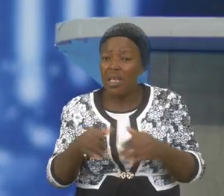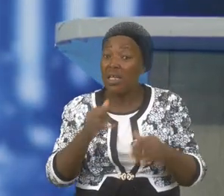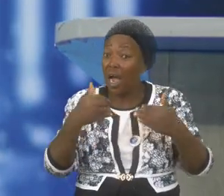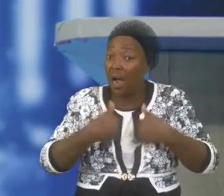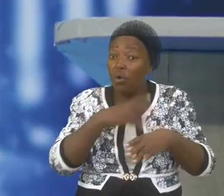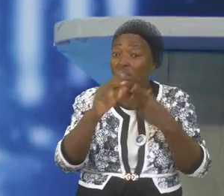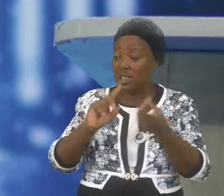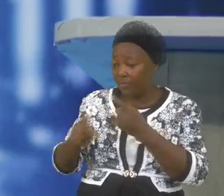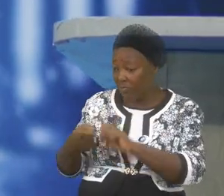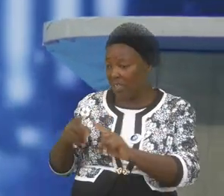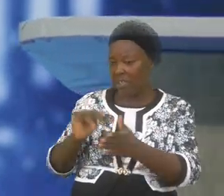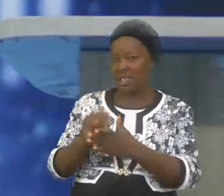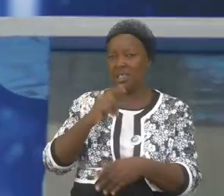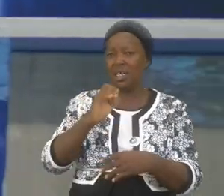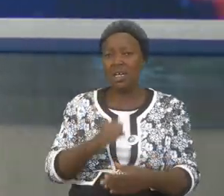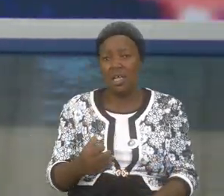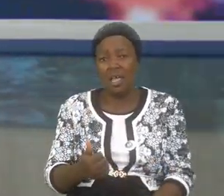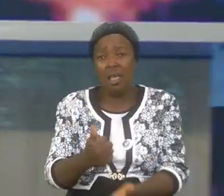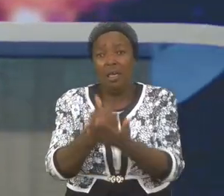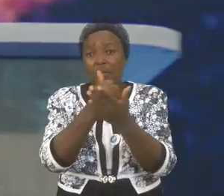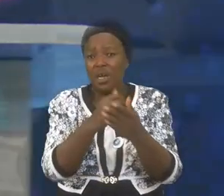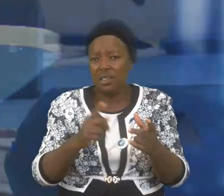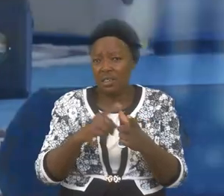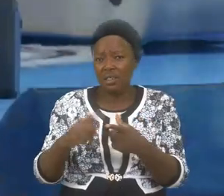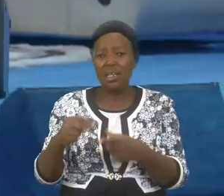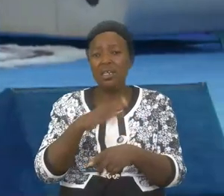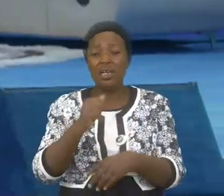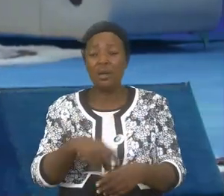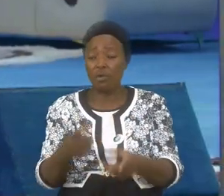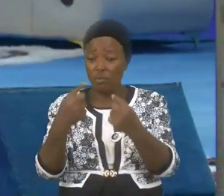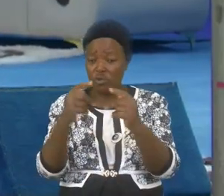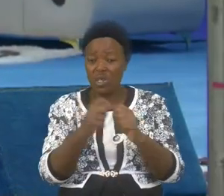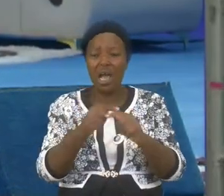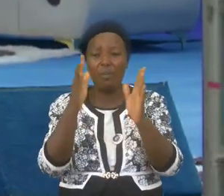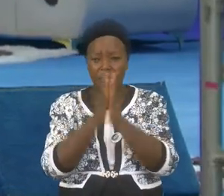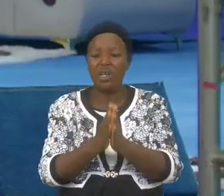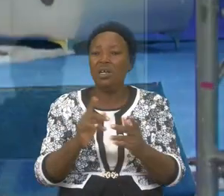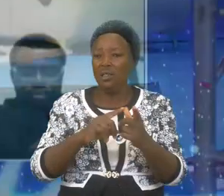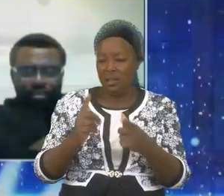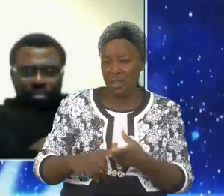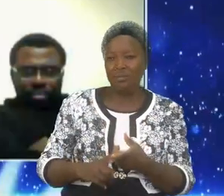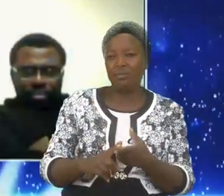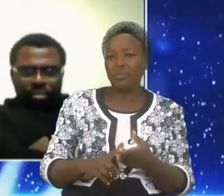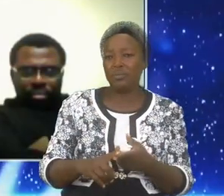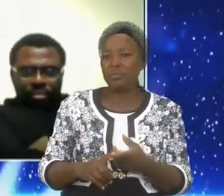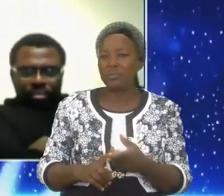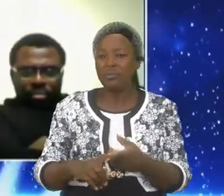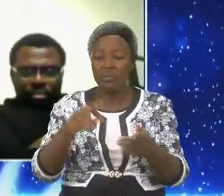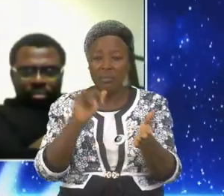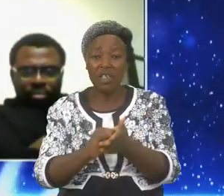could pray. And eventually, that's what he did. They prayed and